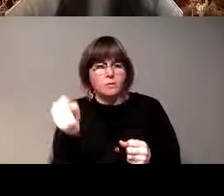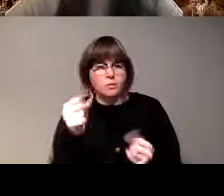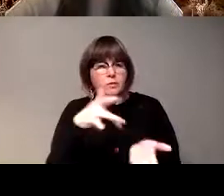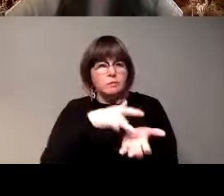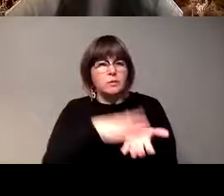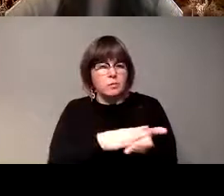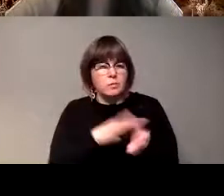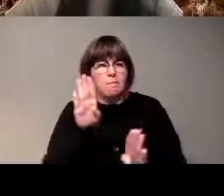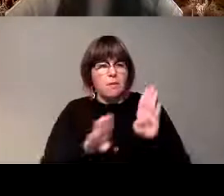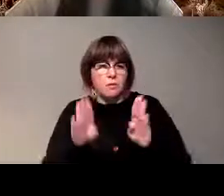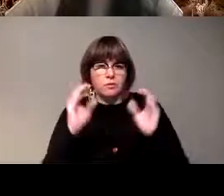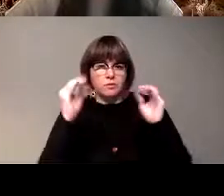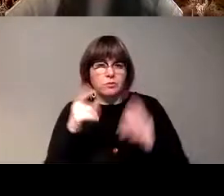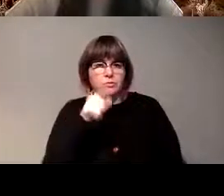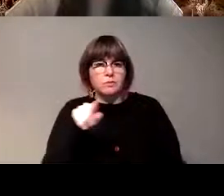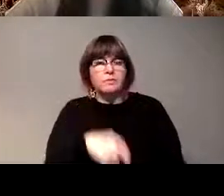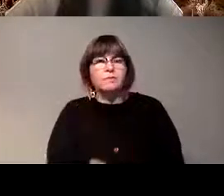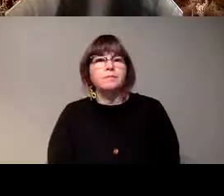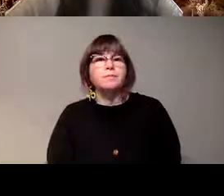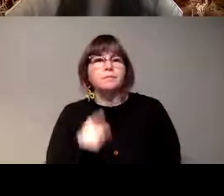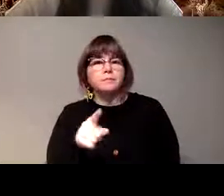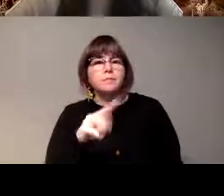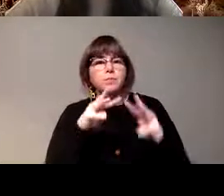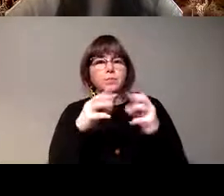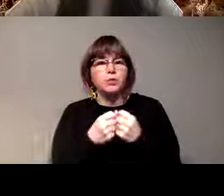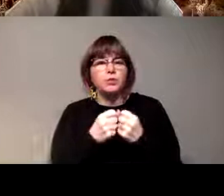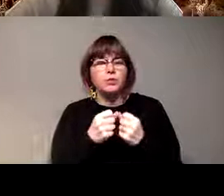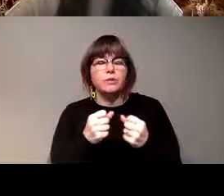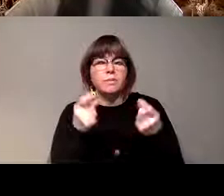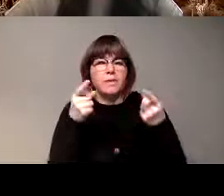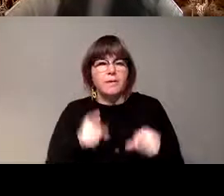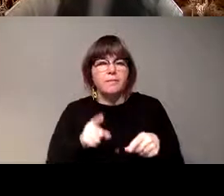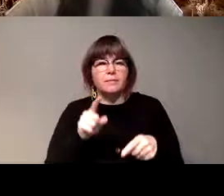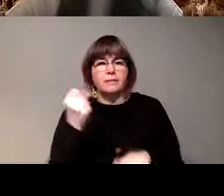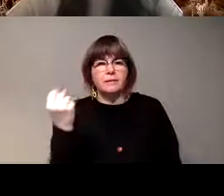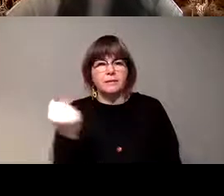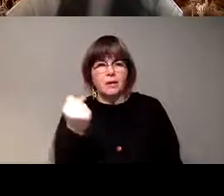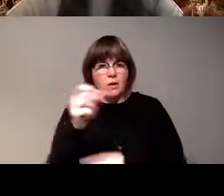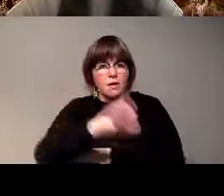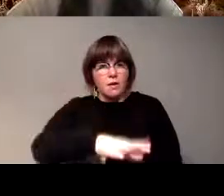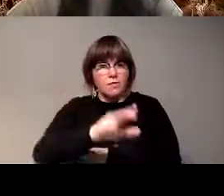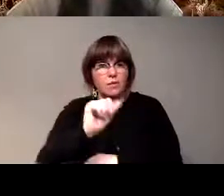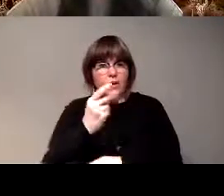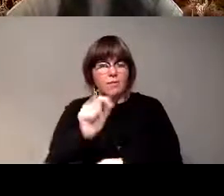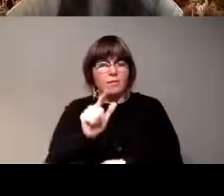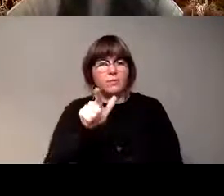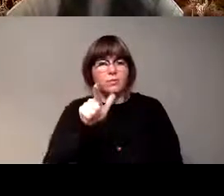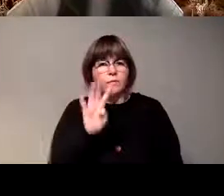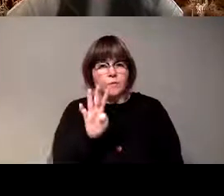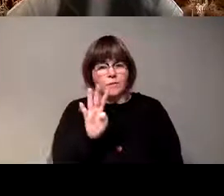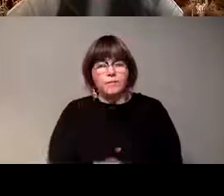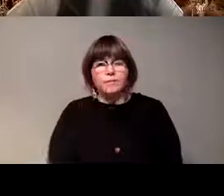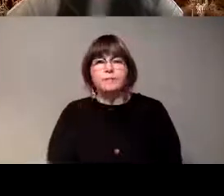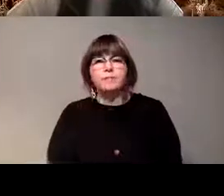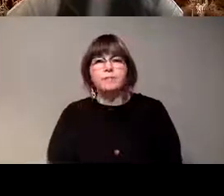school biology teachers. This is a workshop that will be happening on Saturday afternoon on April 24th.